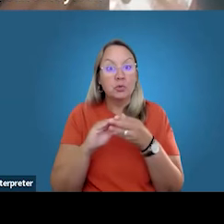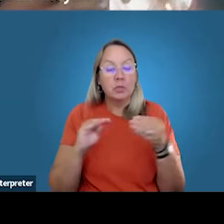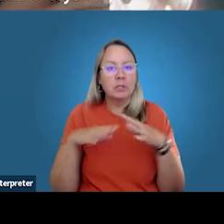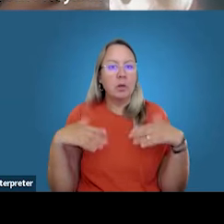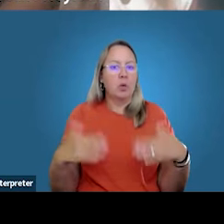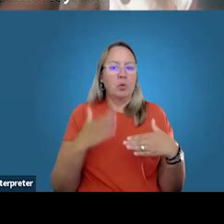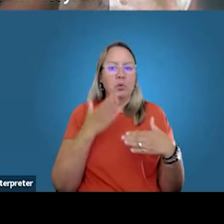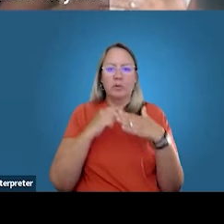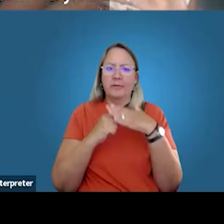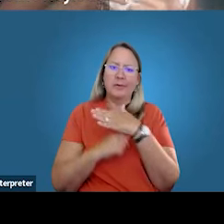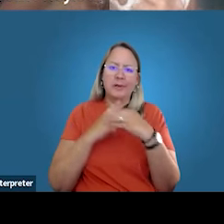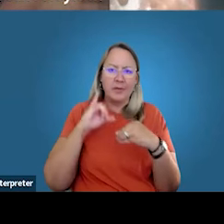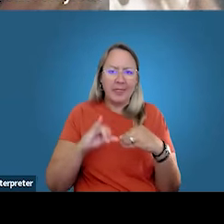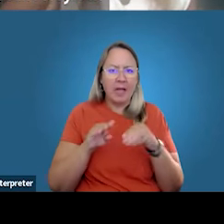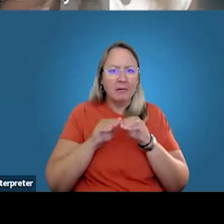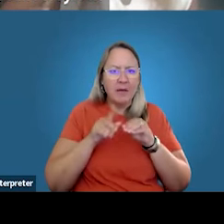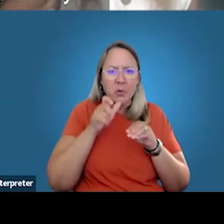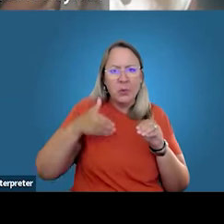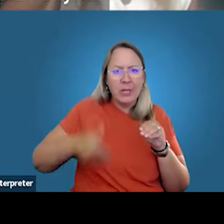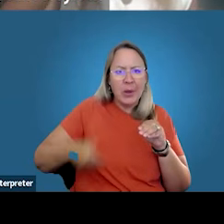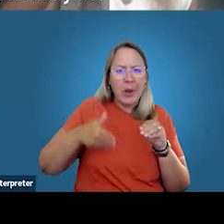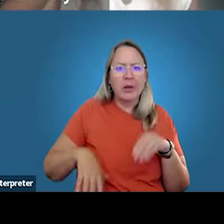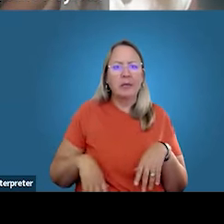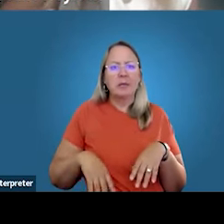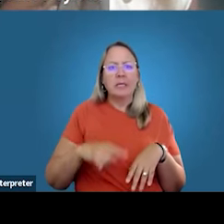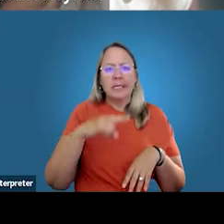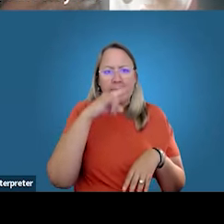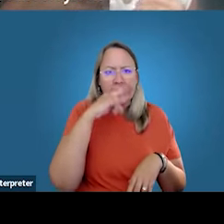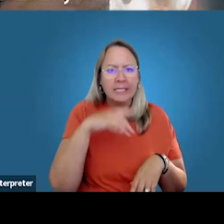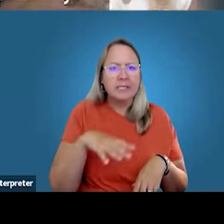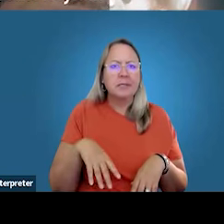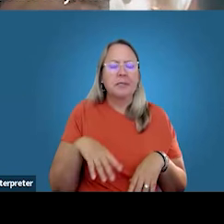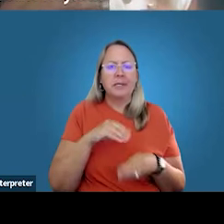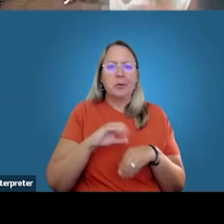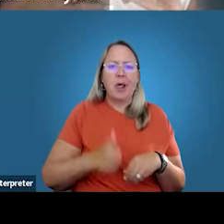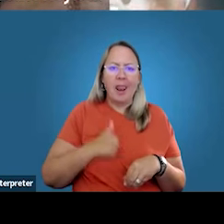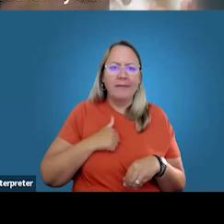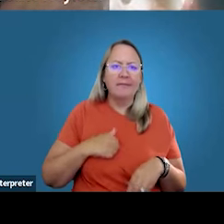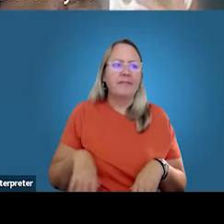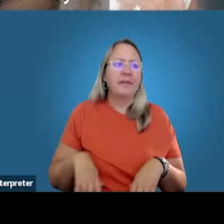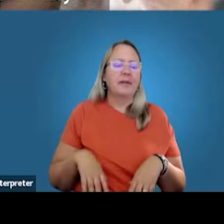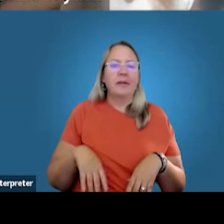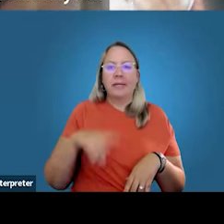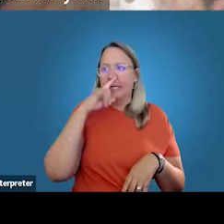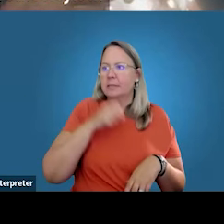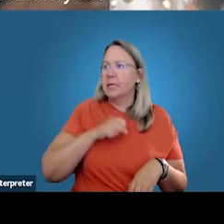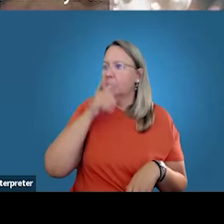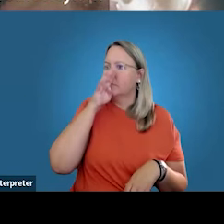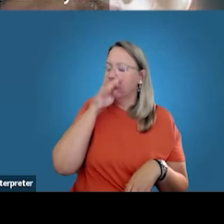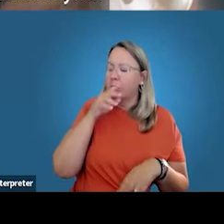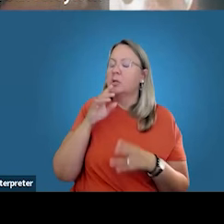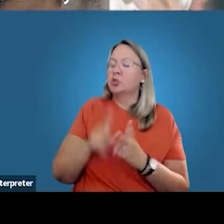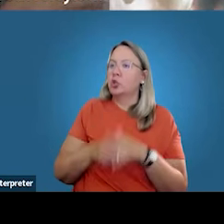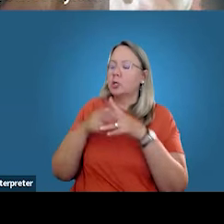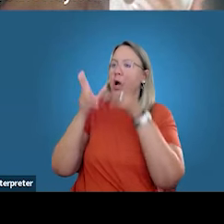to who we are. So I don't know how many of you have kids on the call, but you'll know that as early as kids can speak, they start telling stories. It's